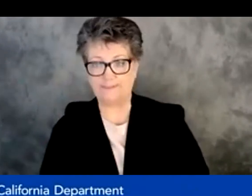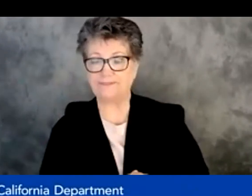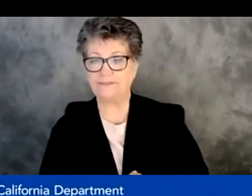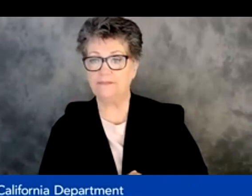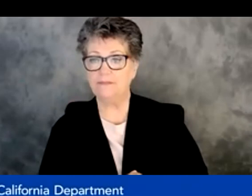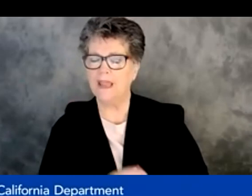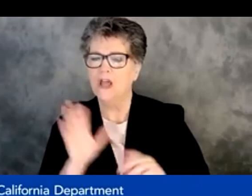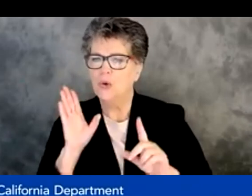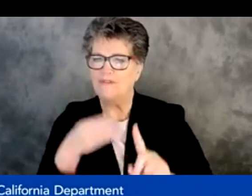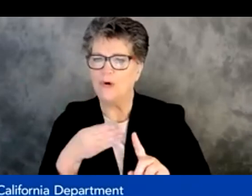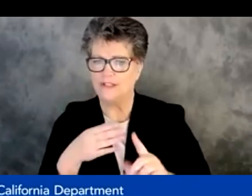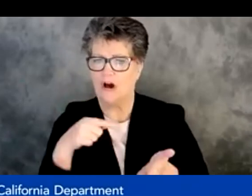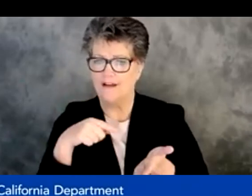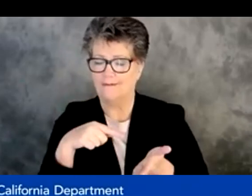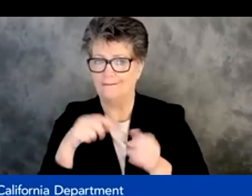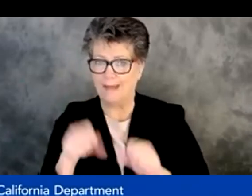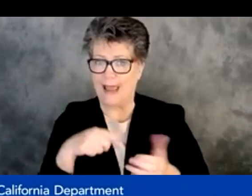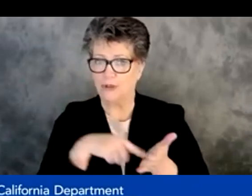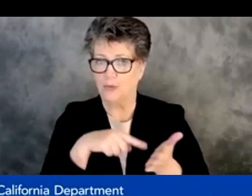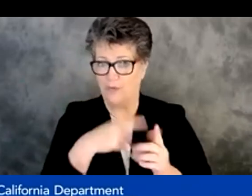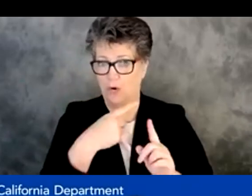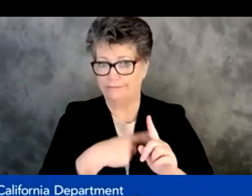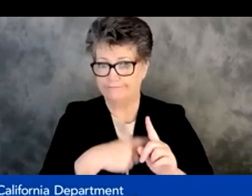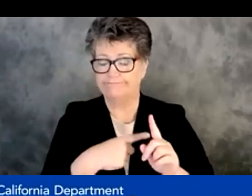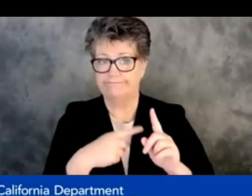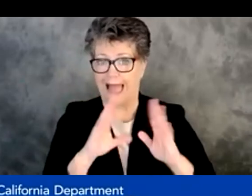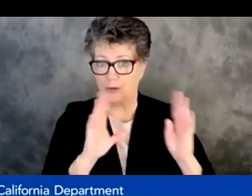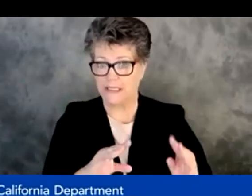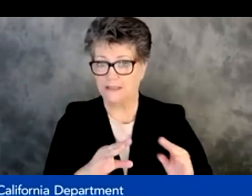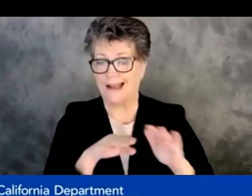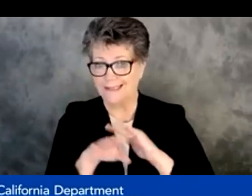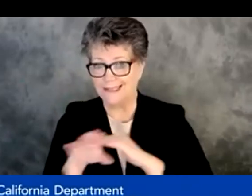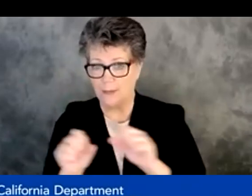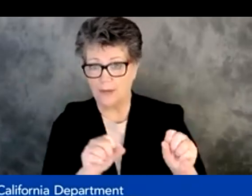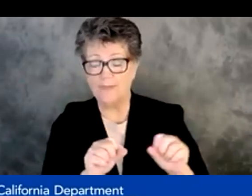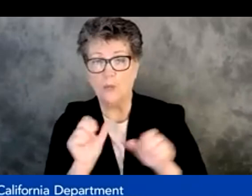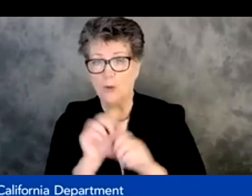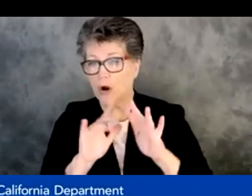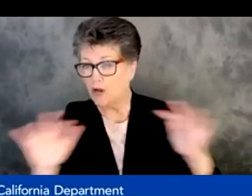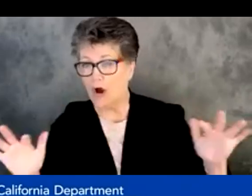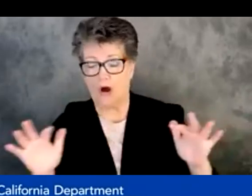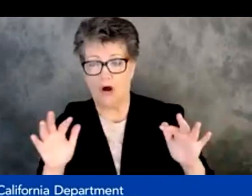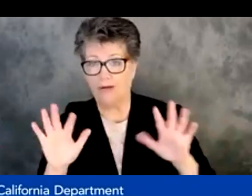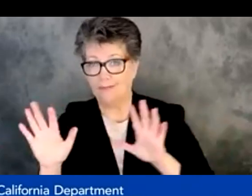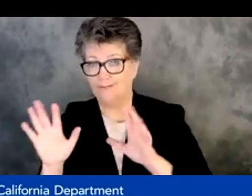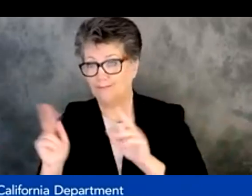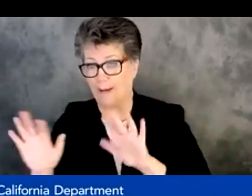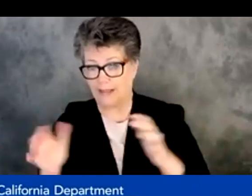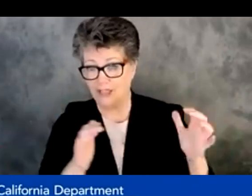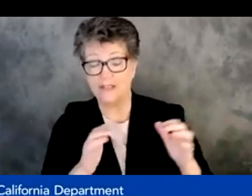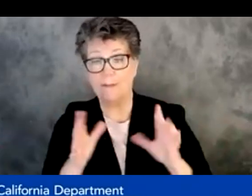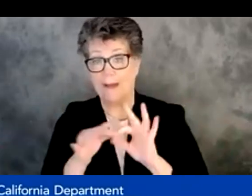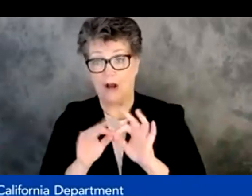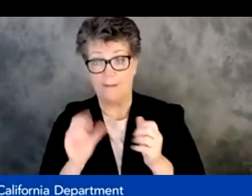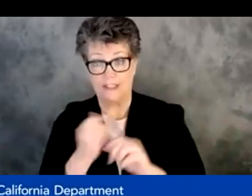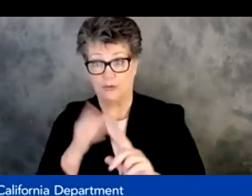that focuses on affordable and accessible housing. We work with all sort of segments of the population, but my comments today are